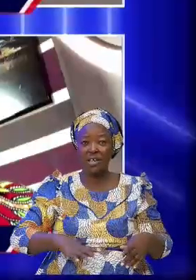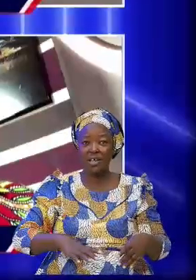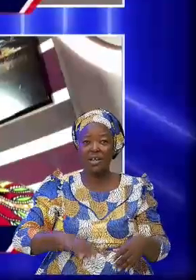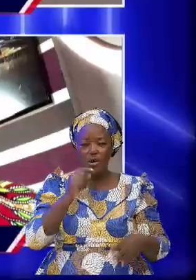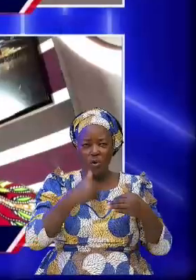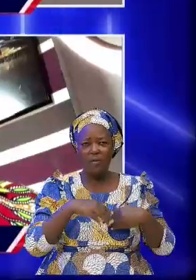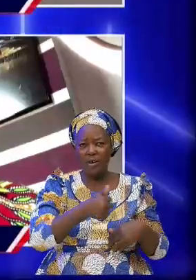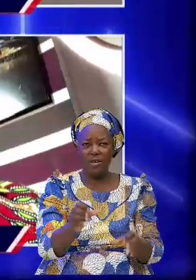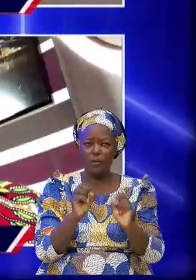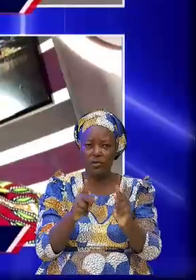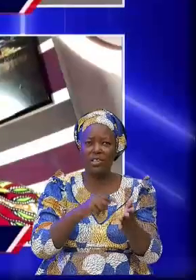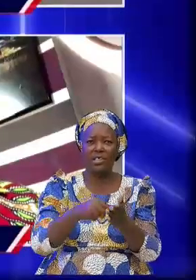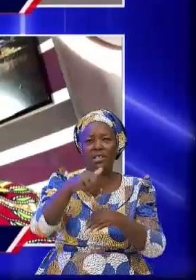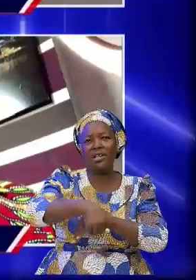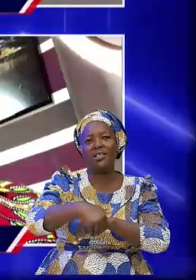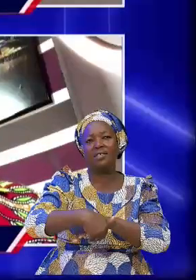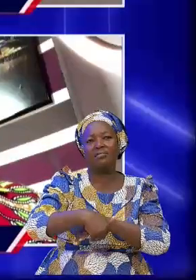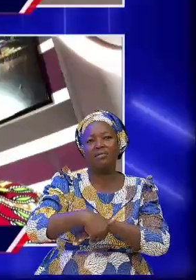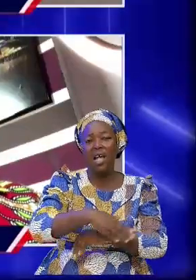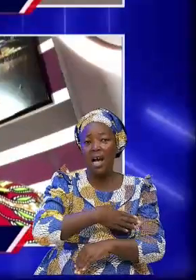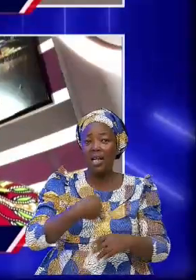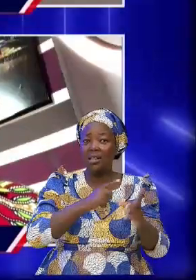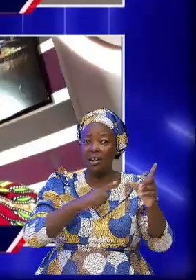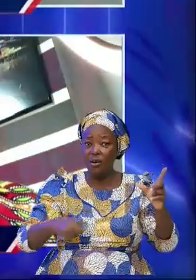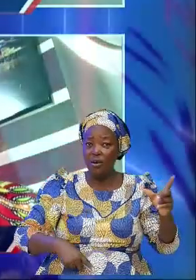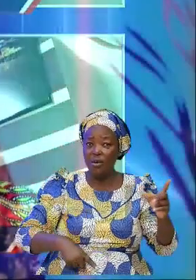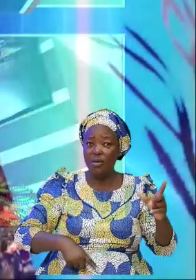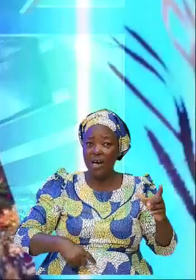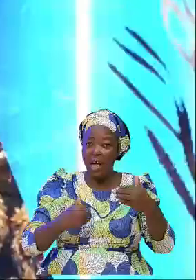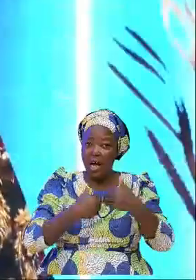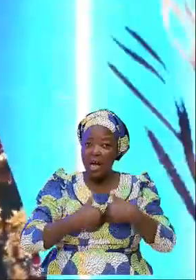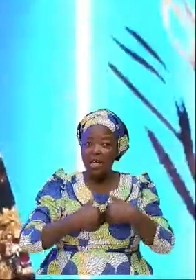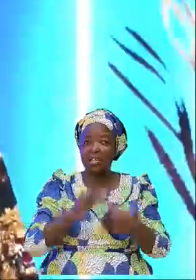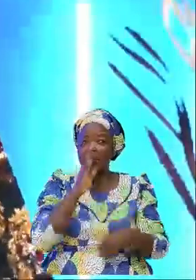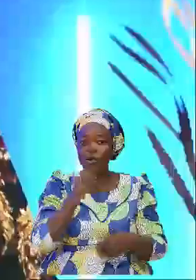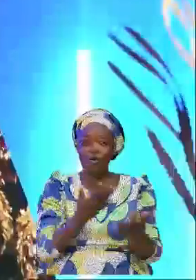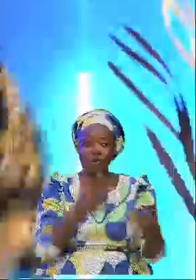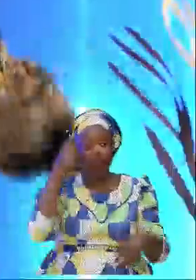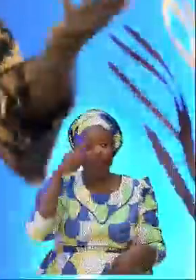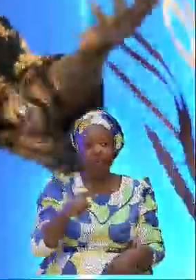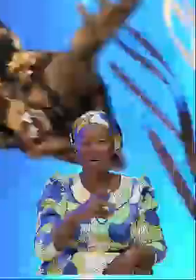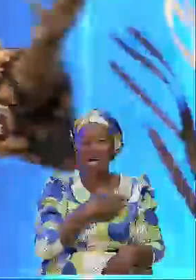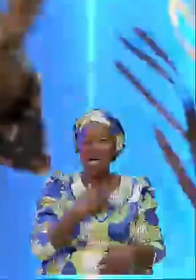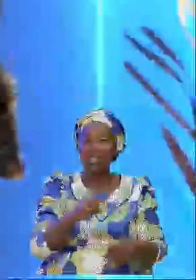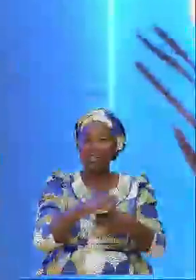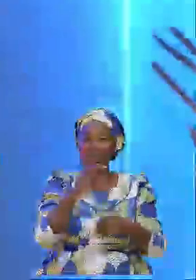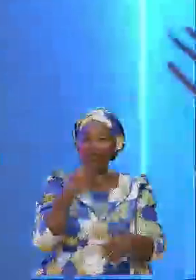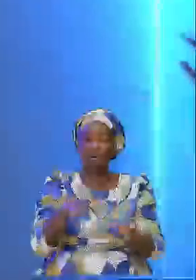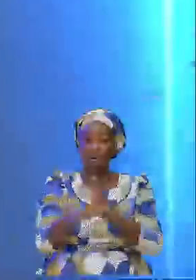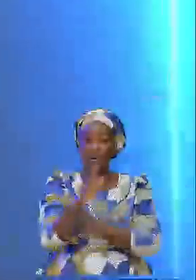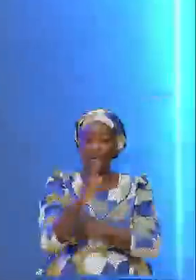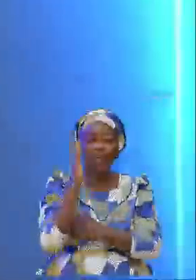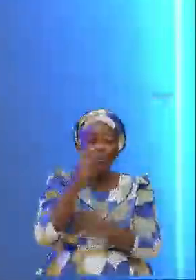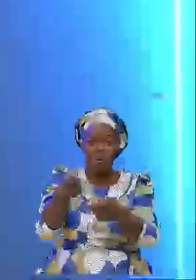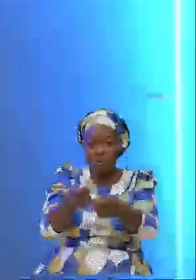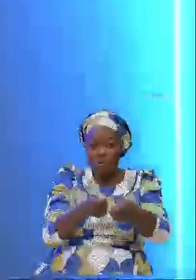have not given your life to the Lord yet, you have another chance tonight. And the Lord has been waiting